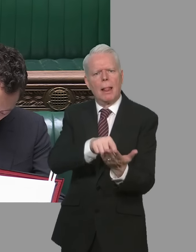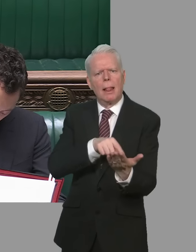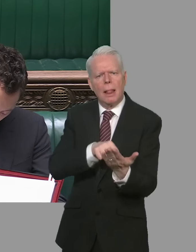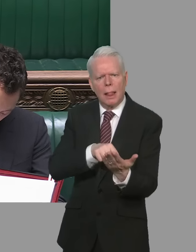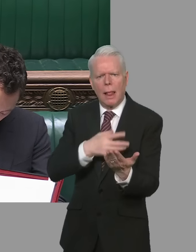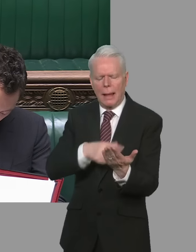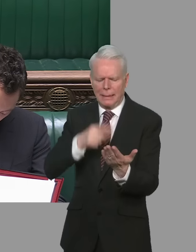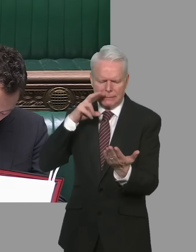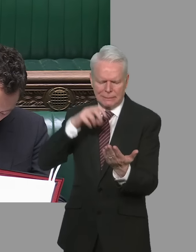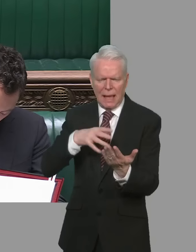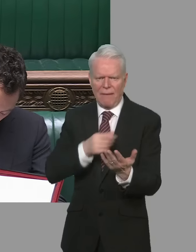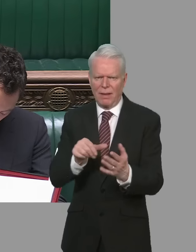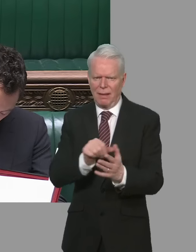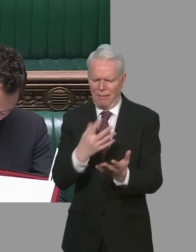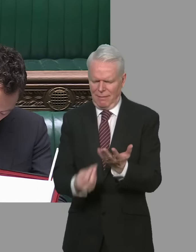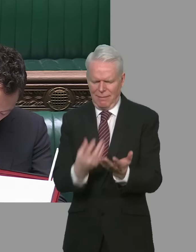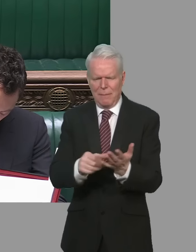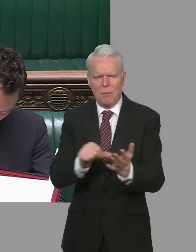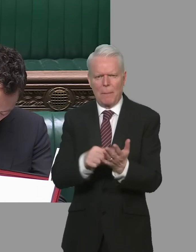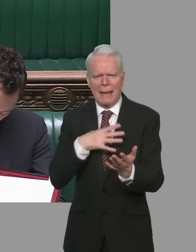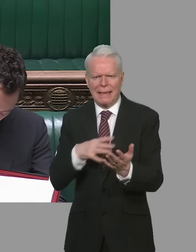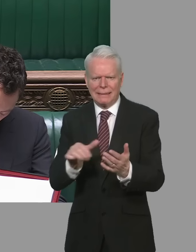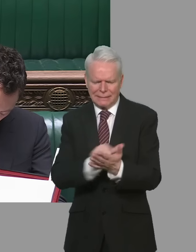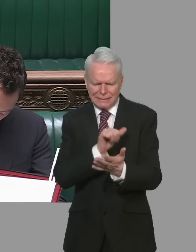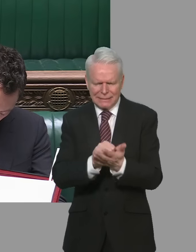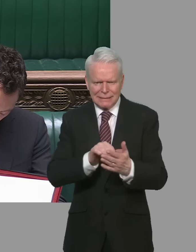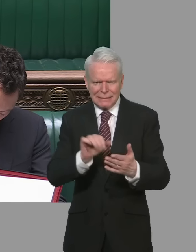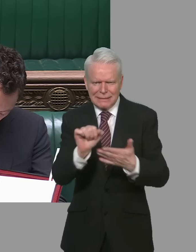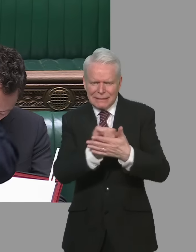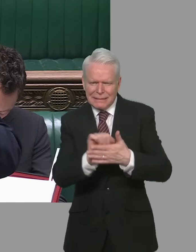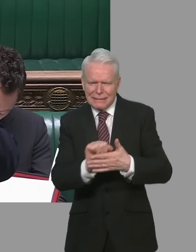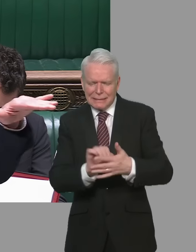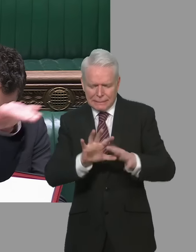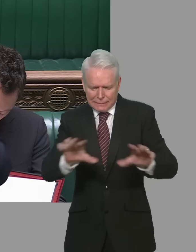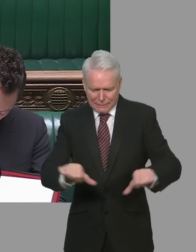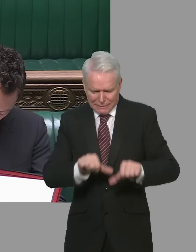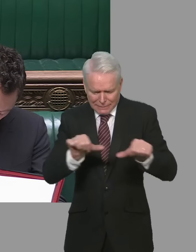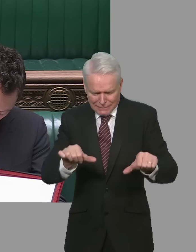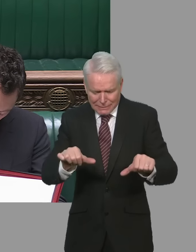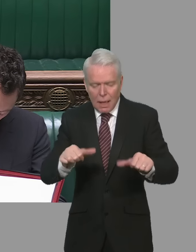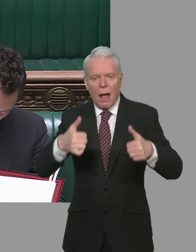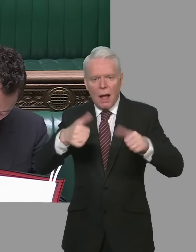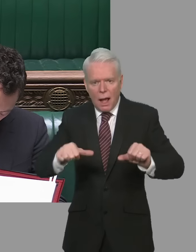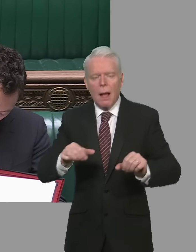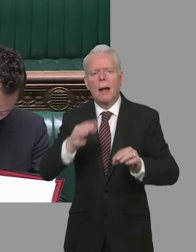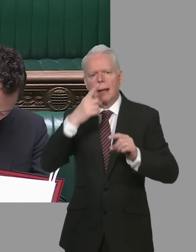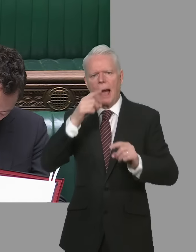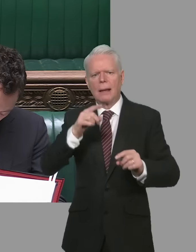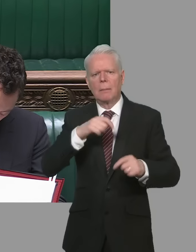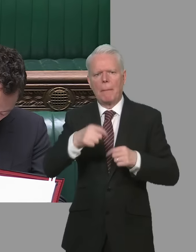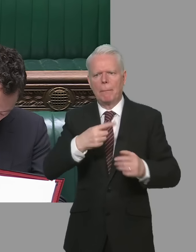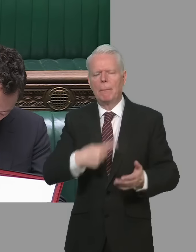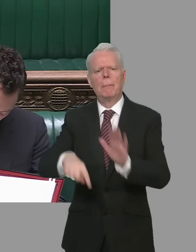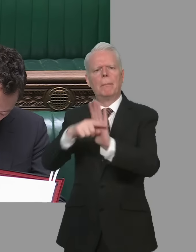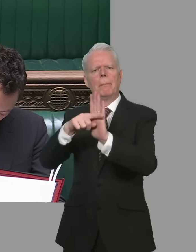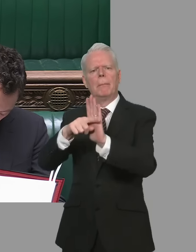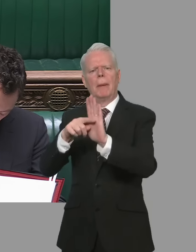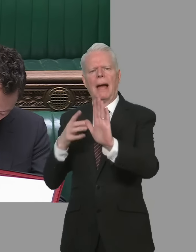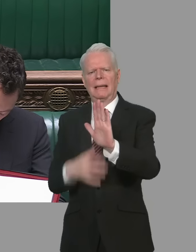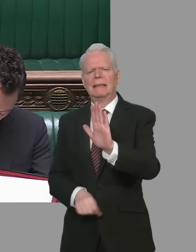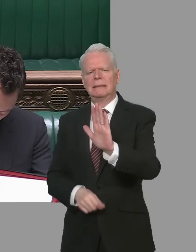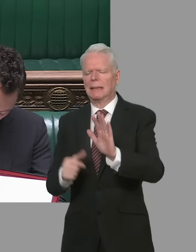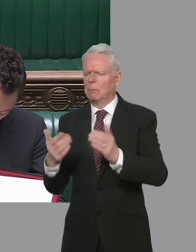sexual-related offences that occurred during the period of the Troubles. If they meet the threshold for investigation by the Commission